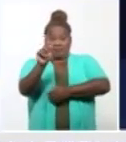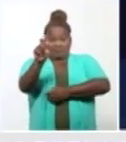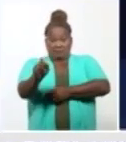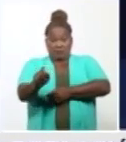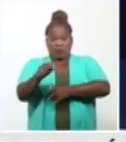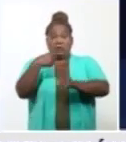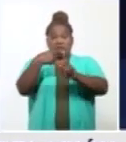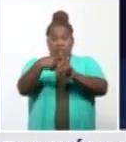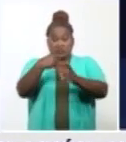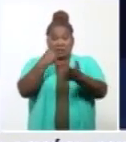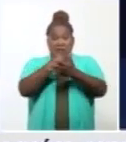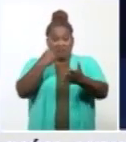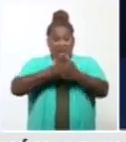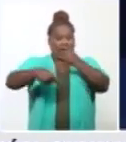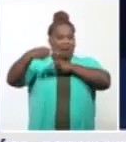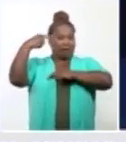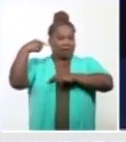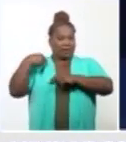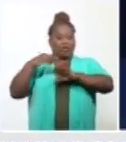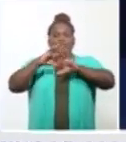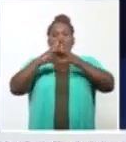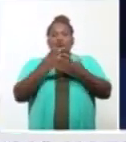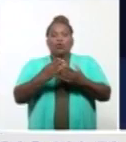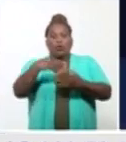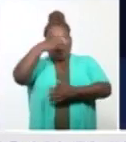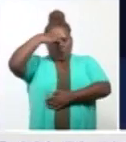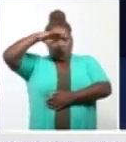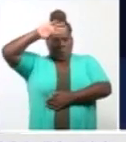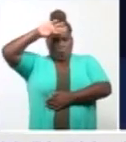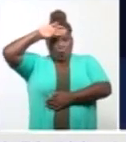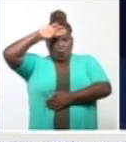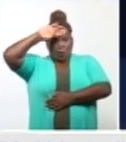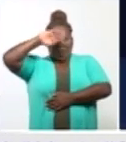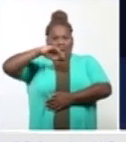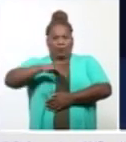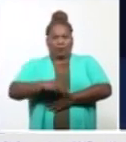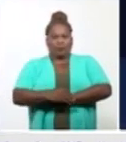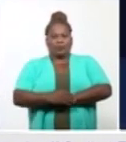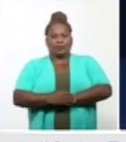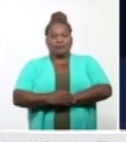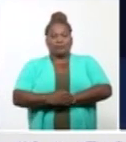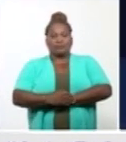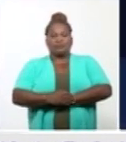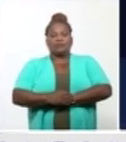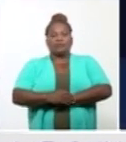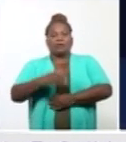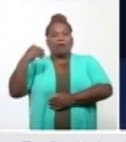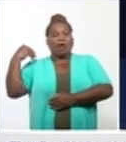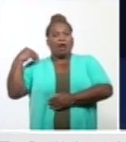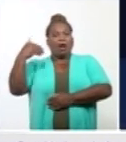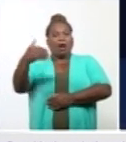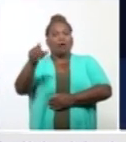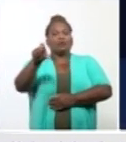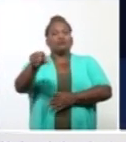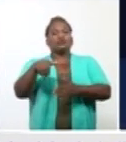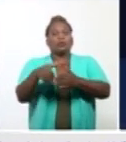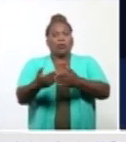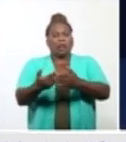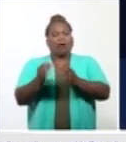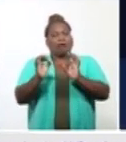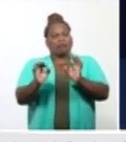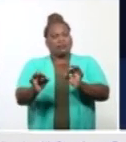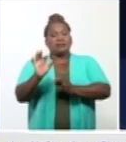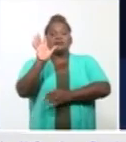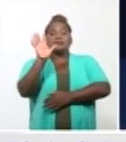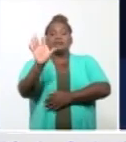samples processed. todos son cubanos. The 6 cases confirmed yesterday are all Cuban, Últimos días, as it has been occurring in the